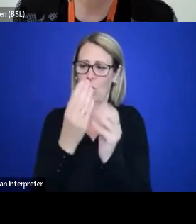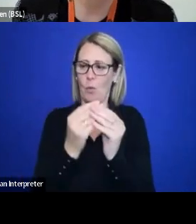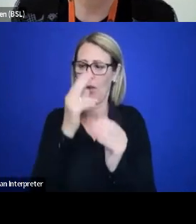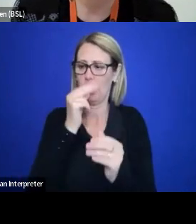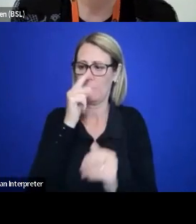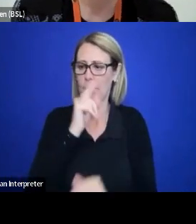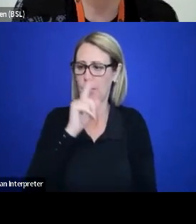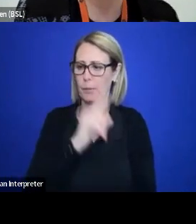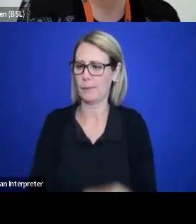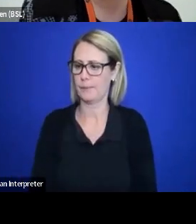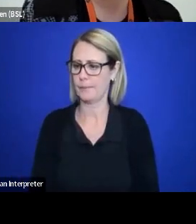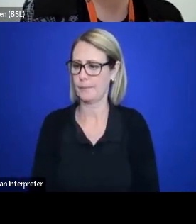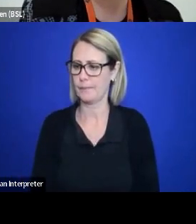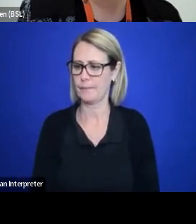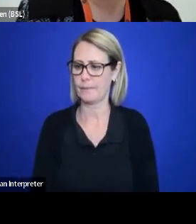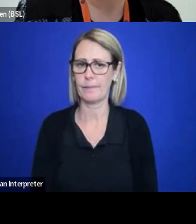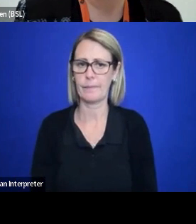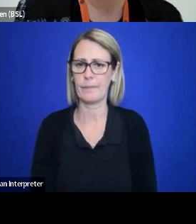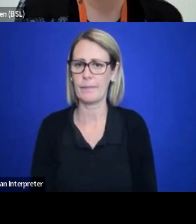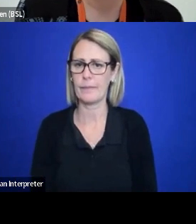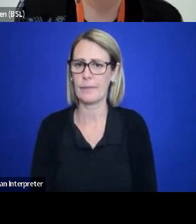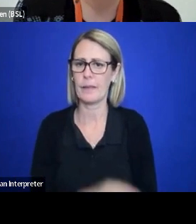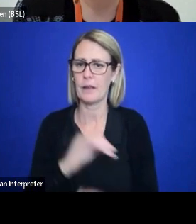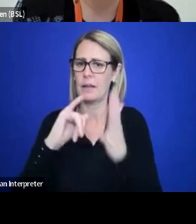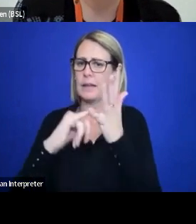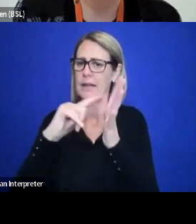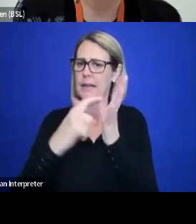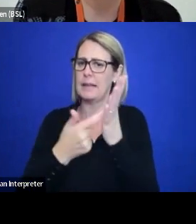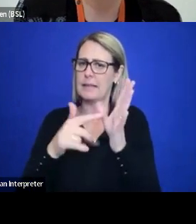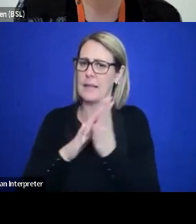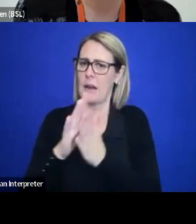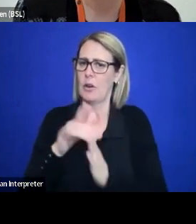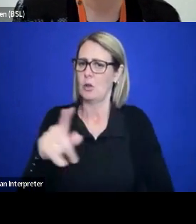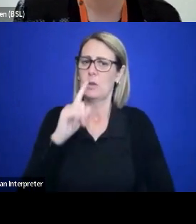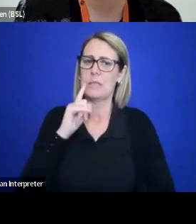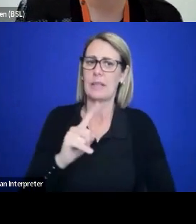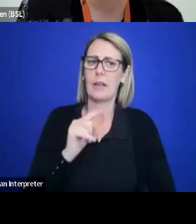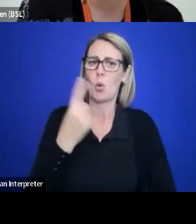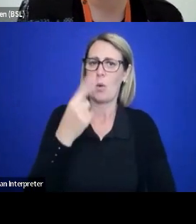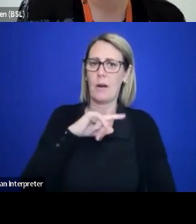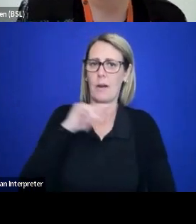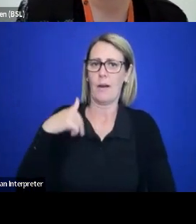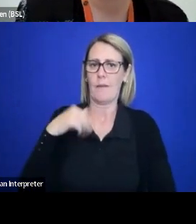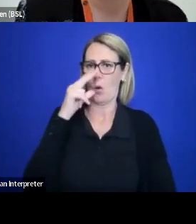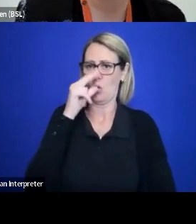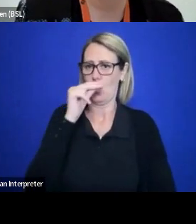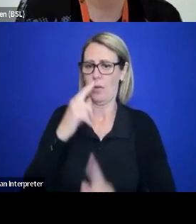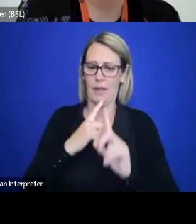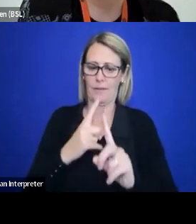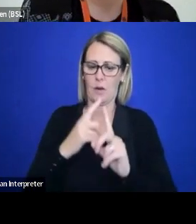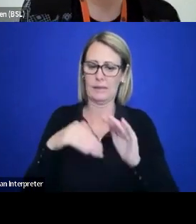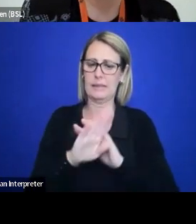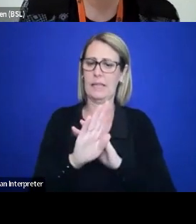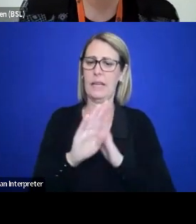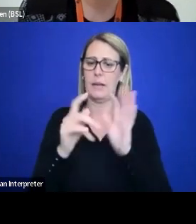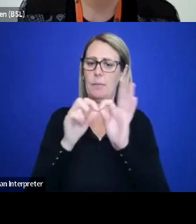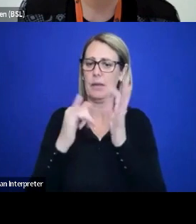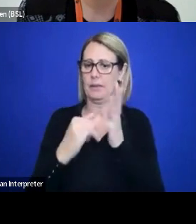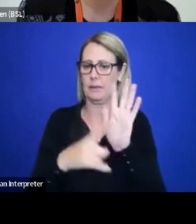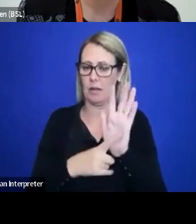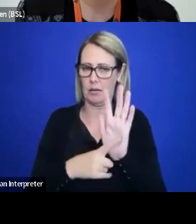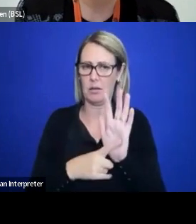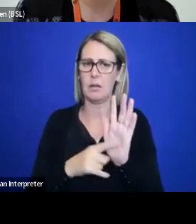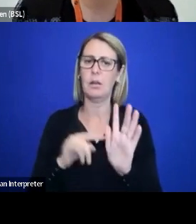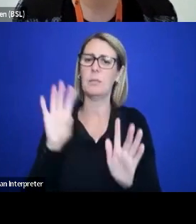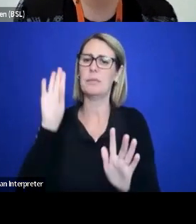people. So, Sarah, you mentioned earlier that you're one of our youth advisors at the Brotherhood of St Laurence. So I'm keen to hear